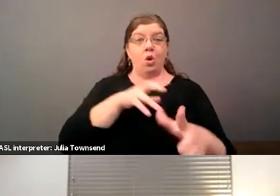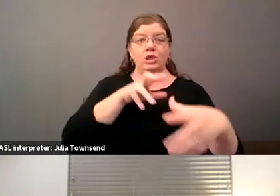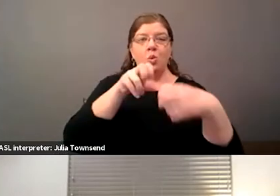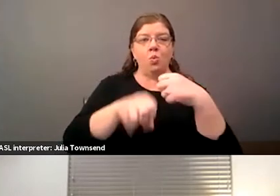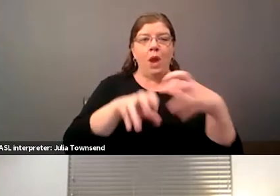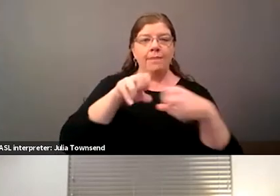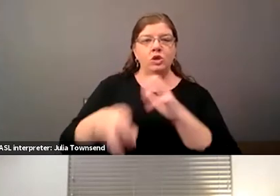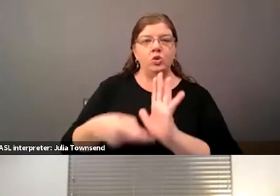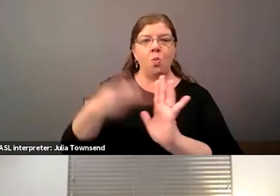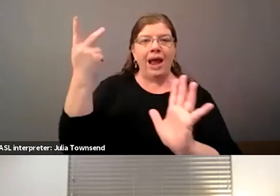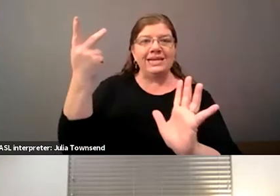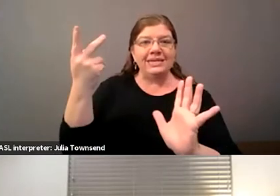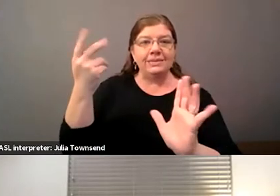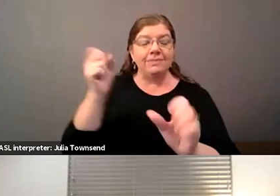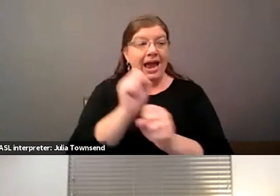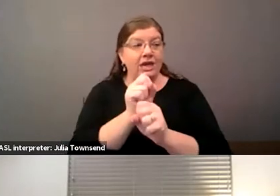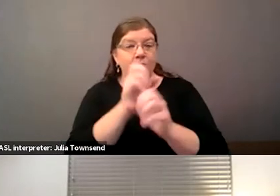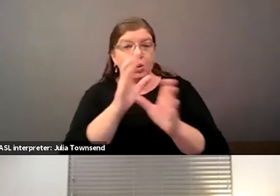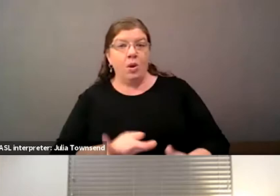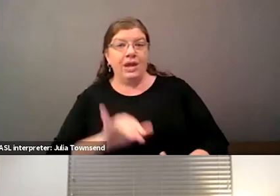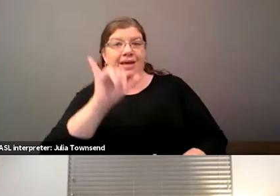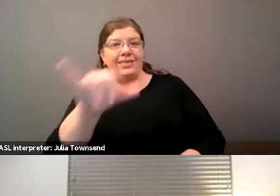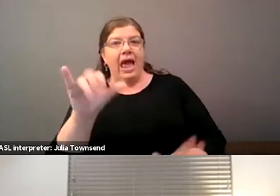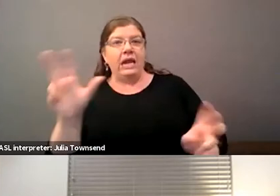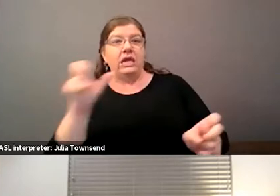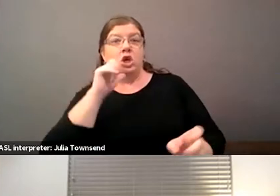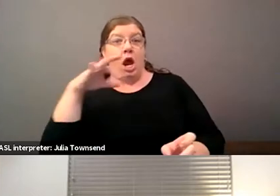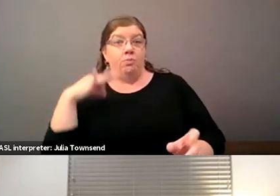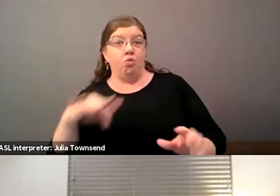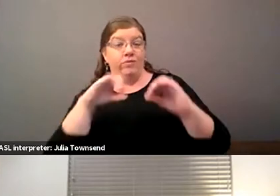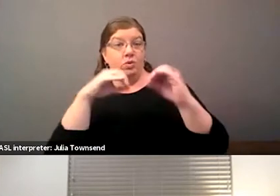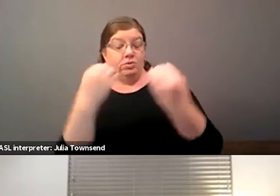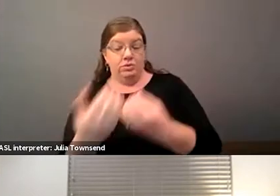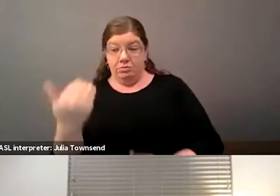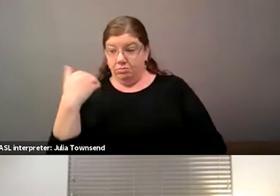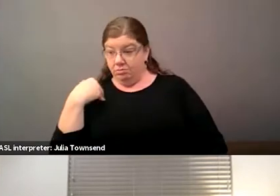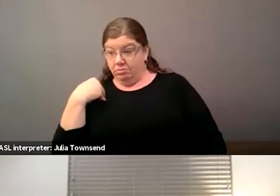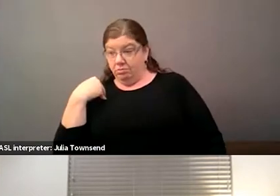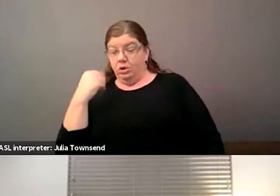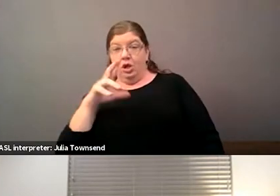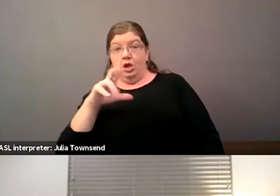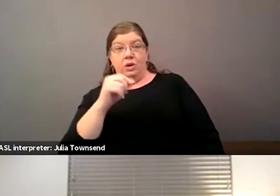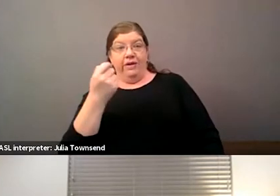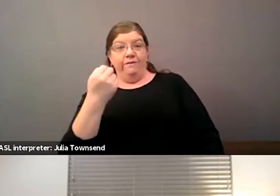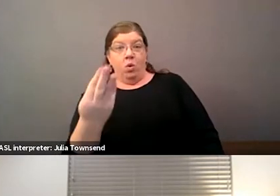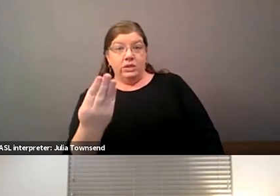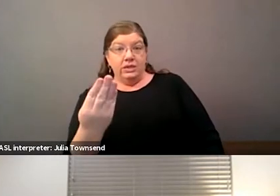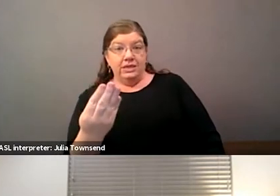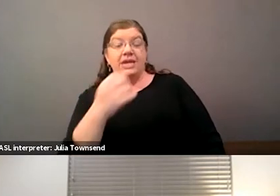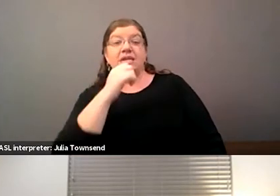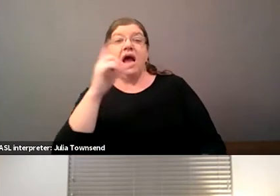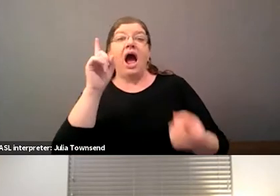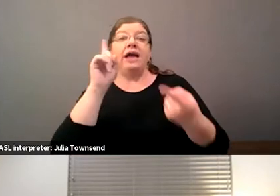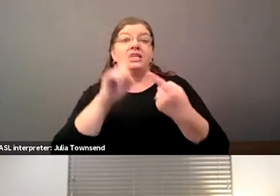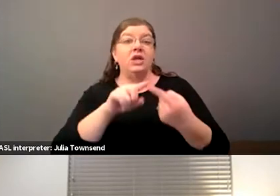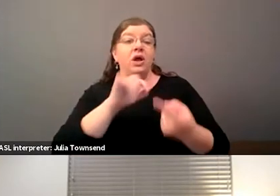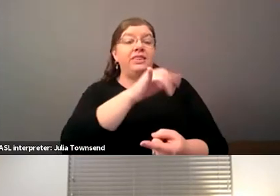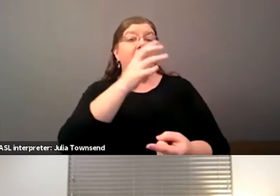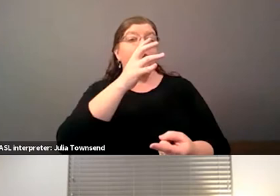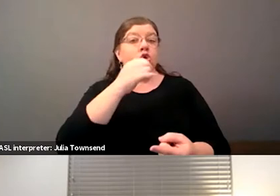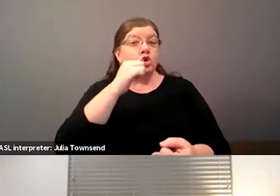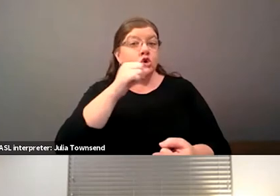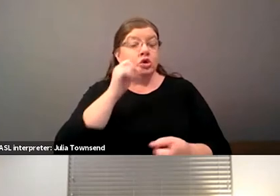twice by an employee of this non-profit back in 2014 but it wasn't until she filed that lawsuit in